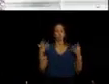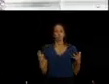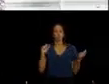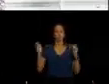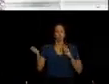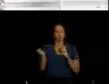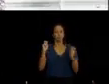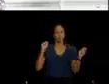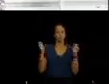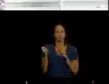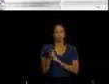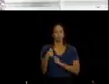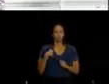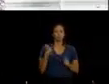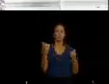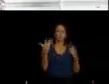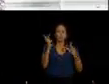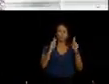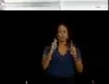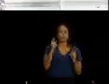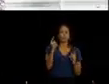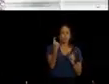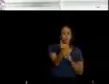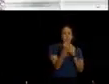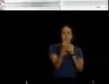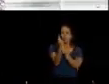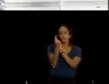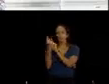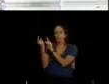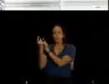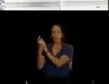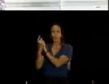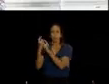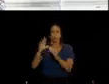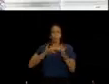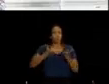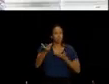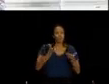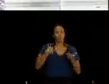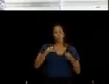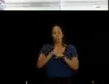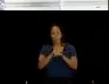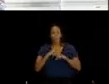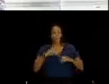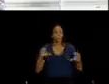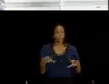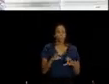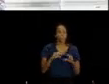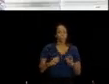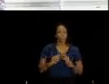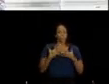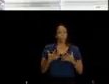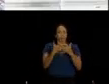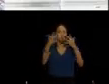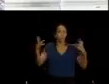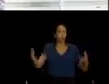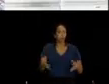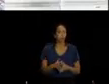people's introduction to me and the work that I do. Like, one of the first things that I did